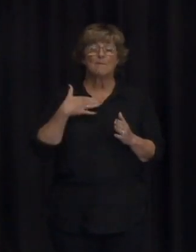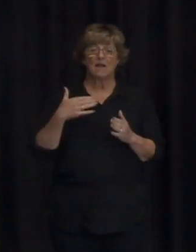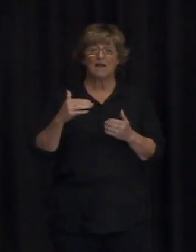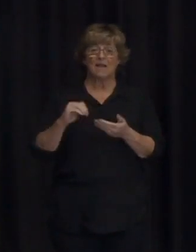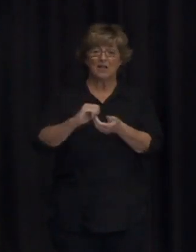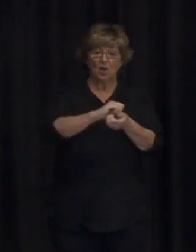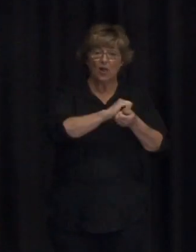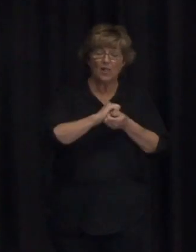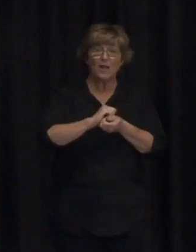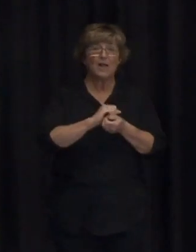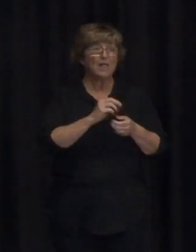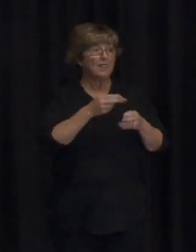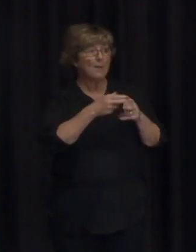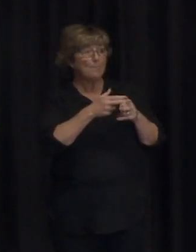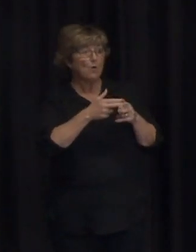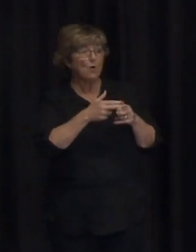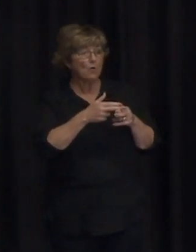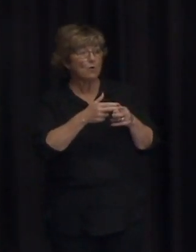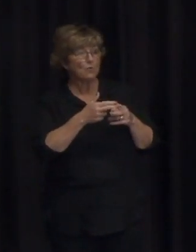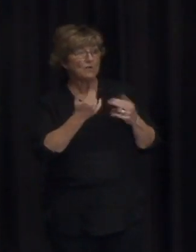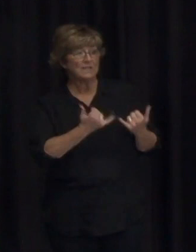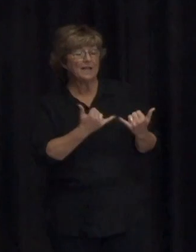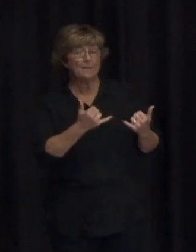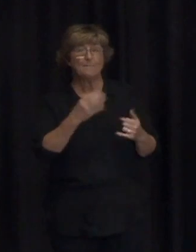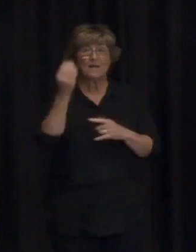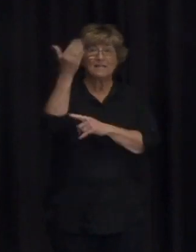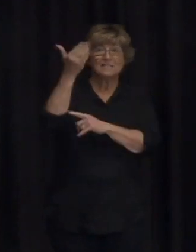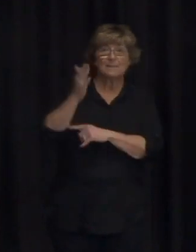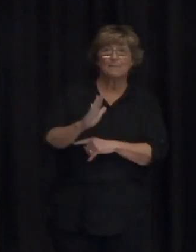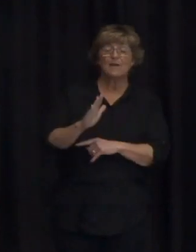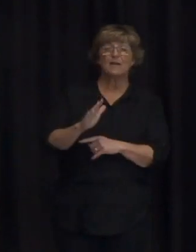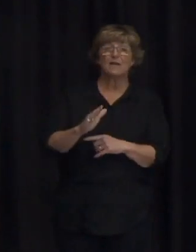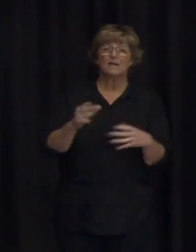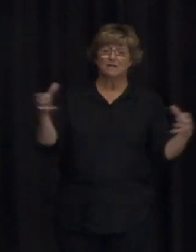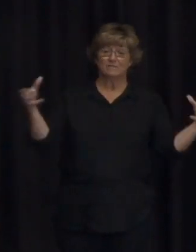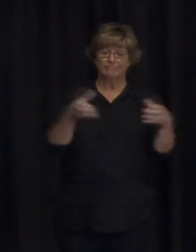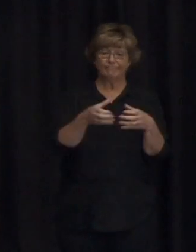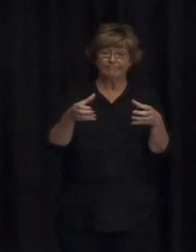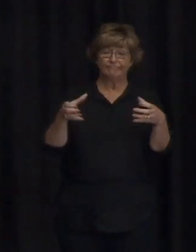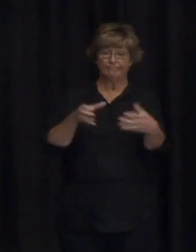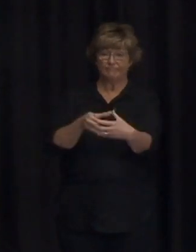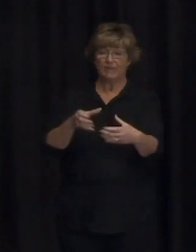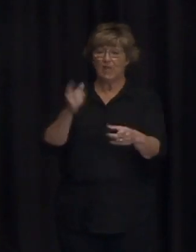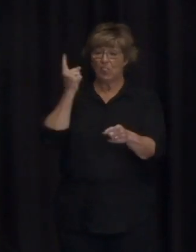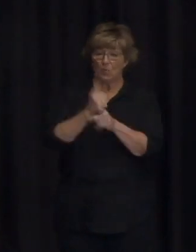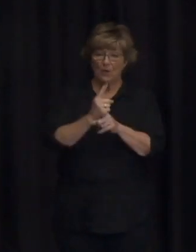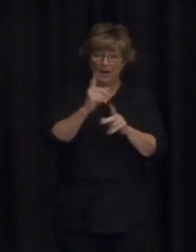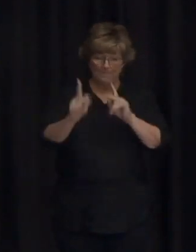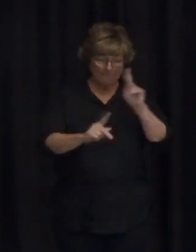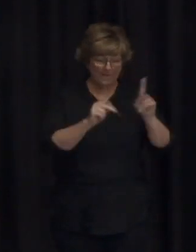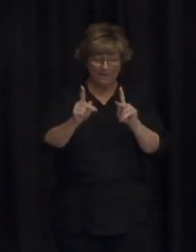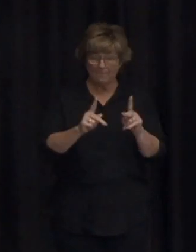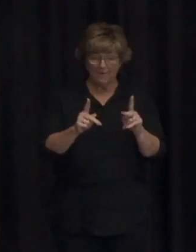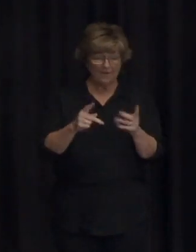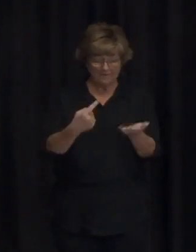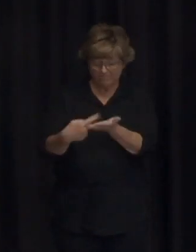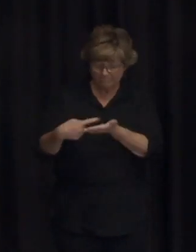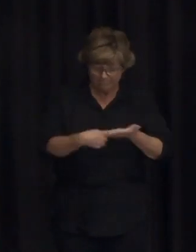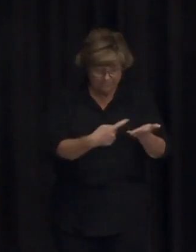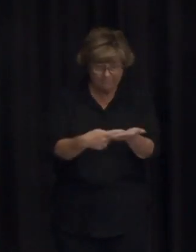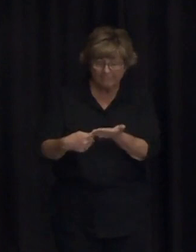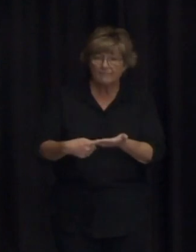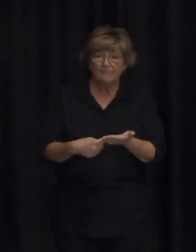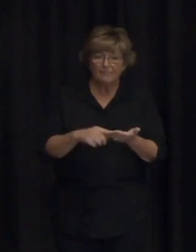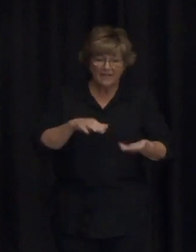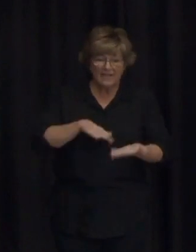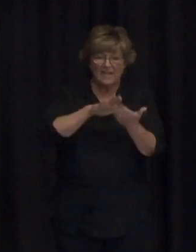the pro tem and the speaker, and bring together various stakeholders and say, look, let's figure out what we can try to do to